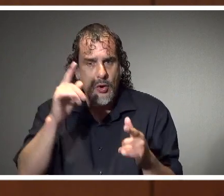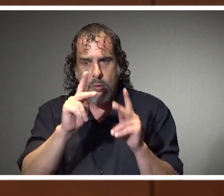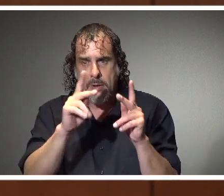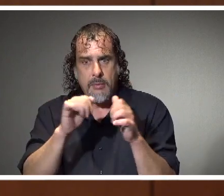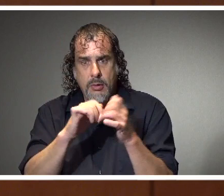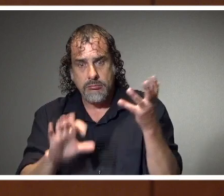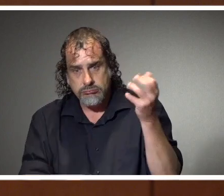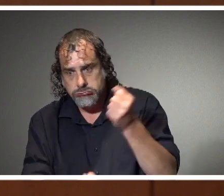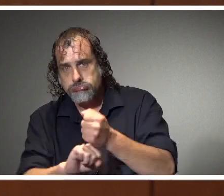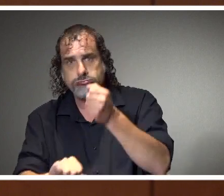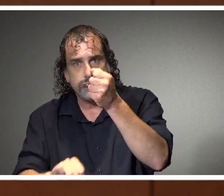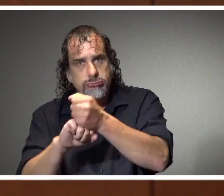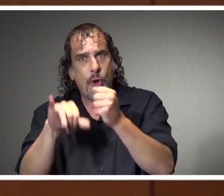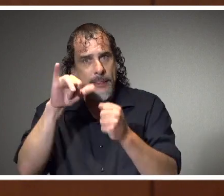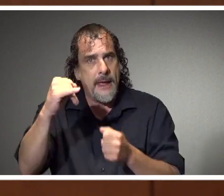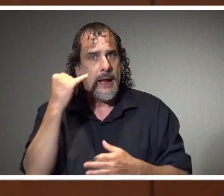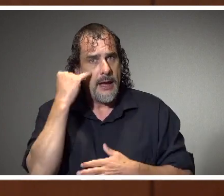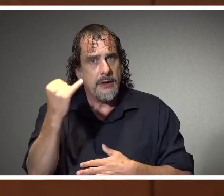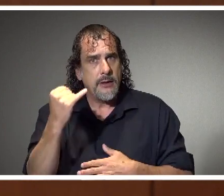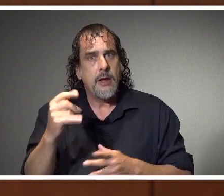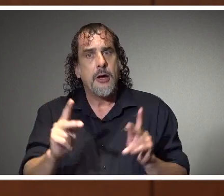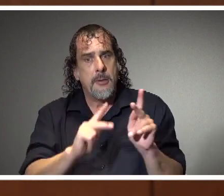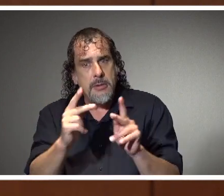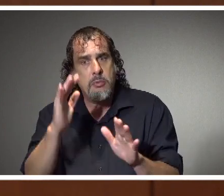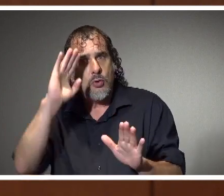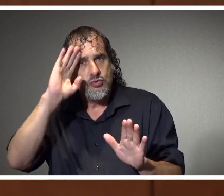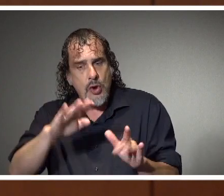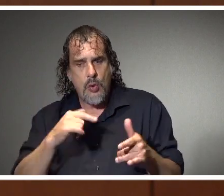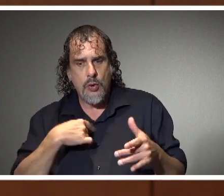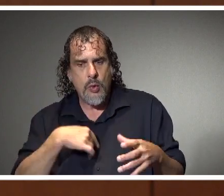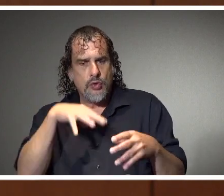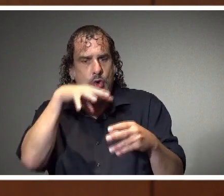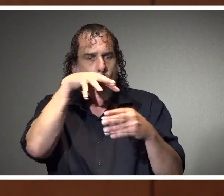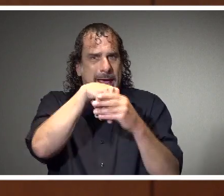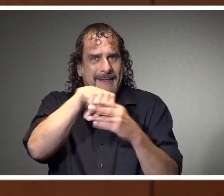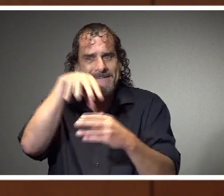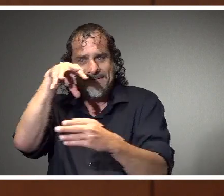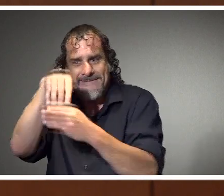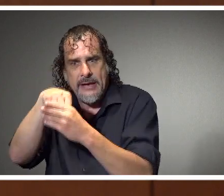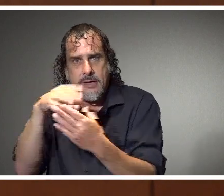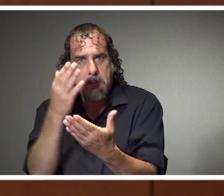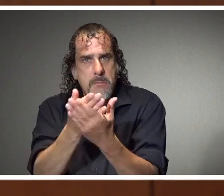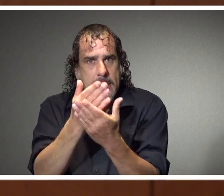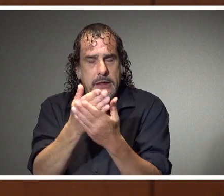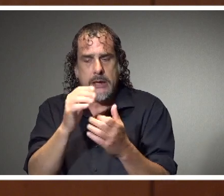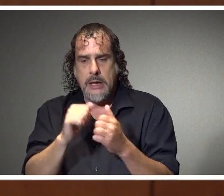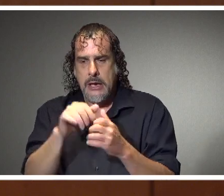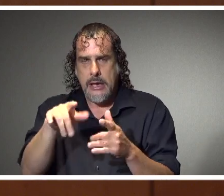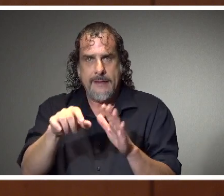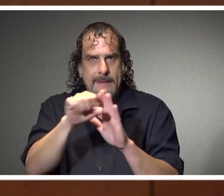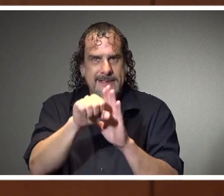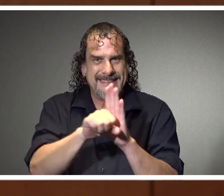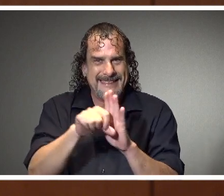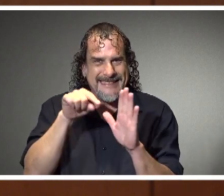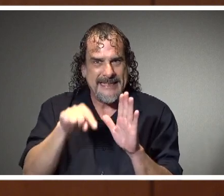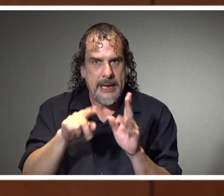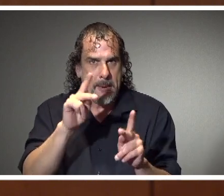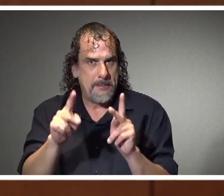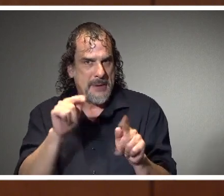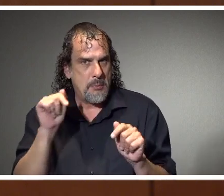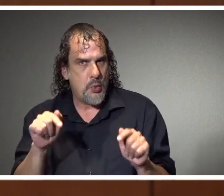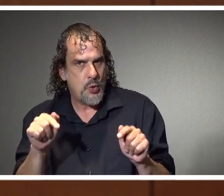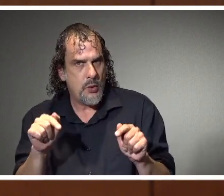life. People know that we want to invest in the state and invest